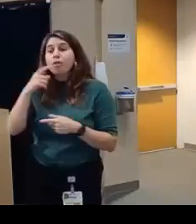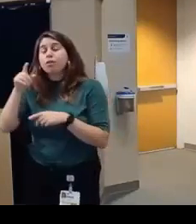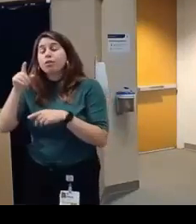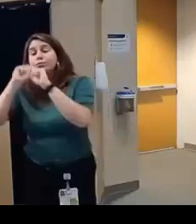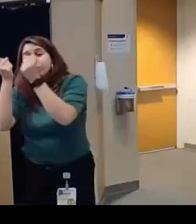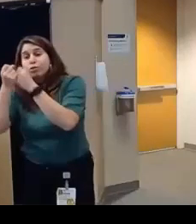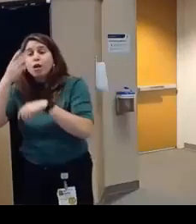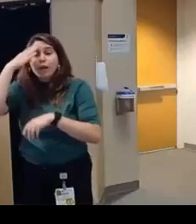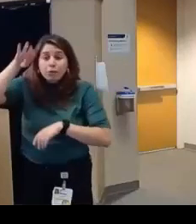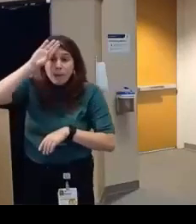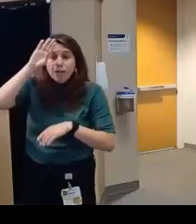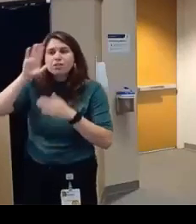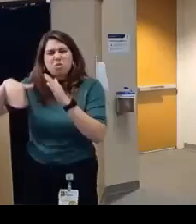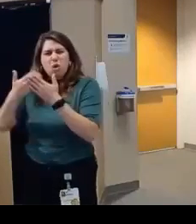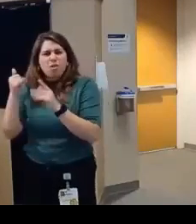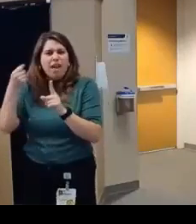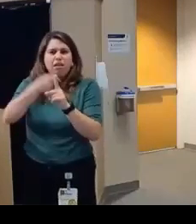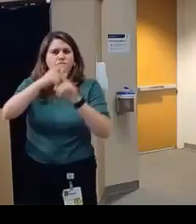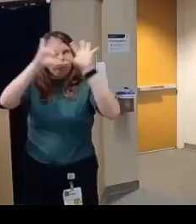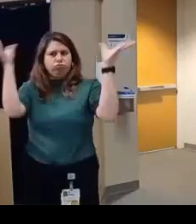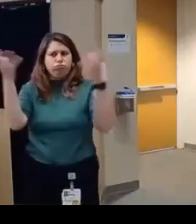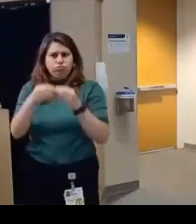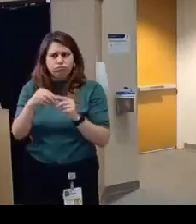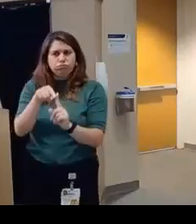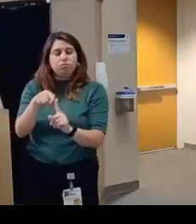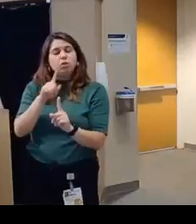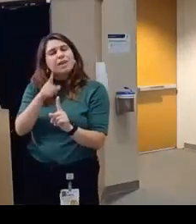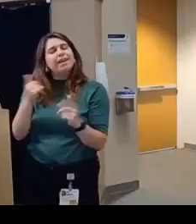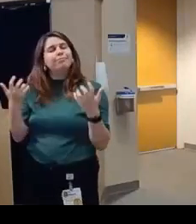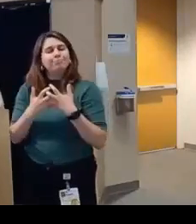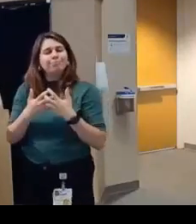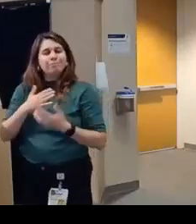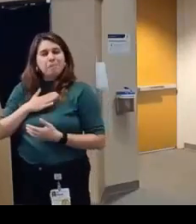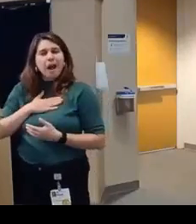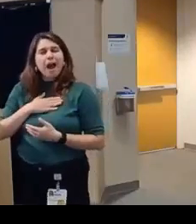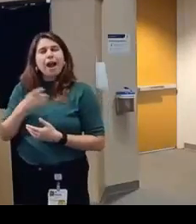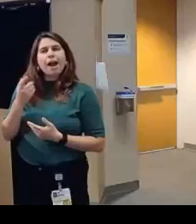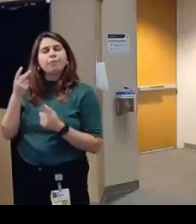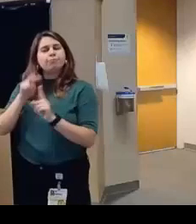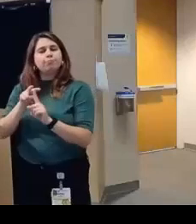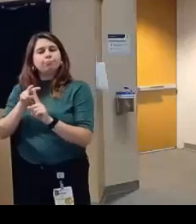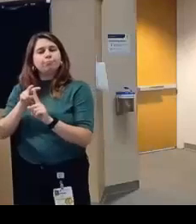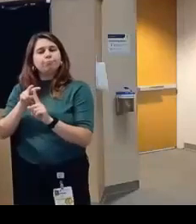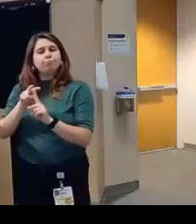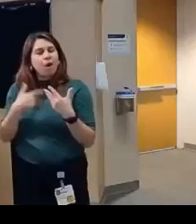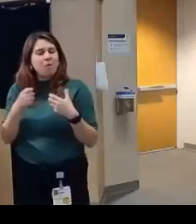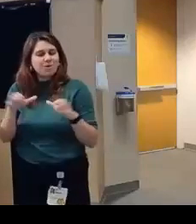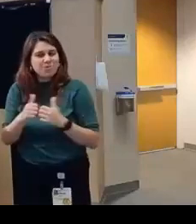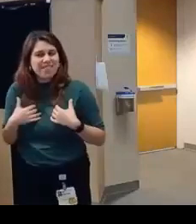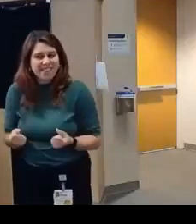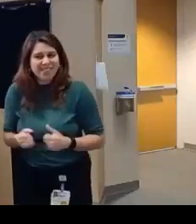sociology and anthropology on health. So it really fit well with my kind of overall understanding on what I wanted to do with health. So was a good